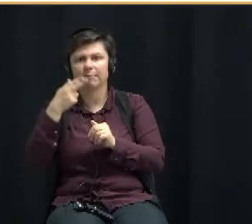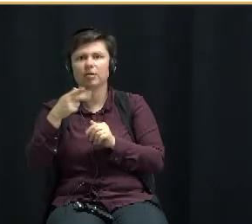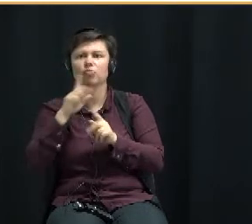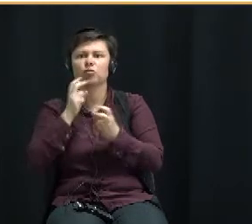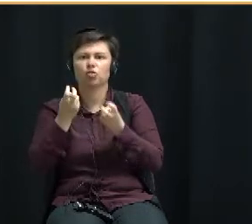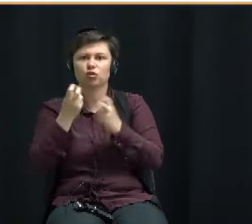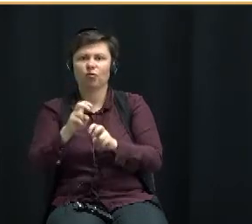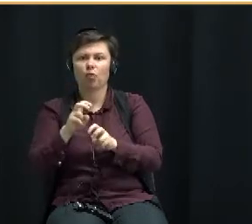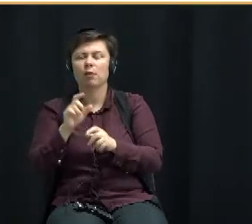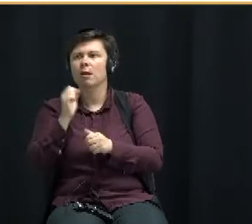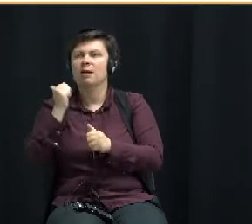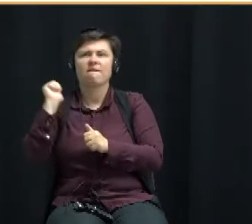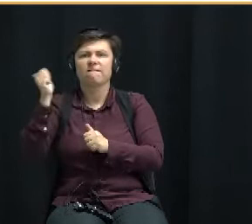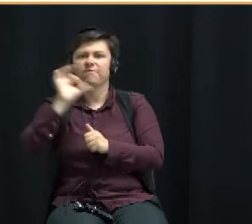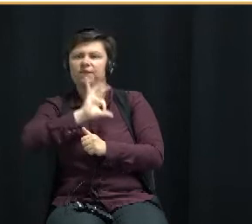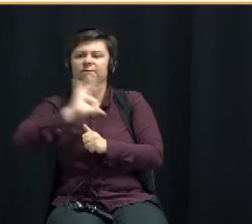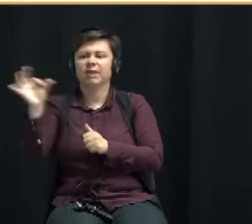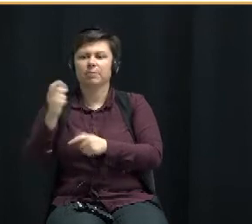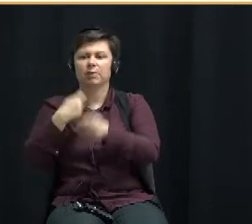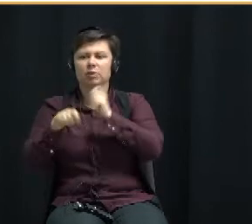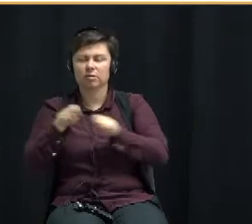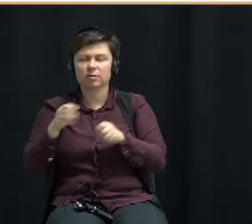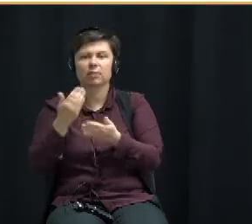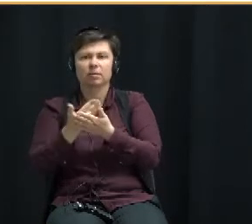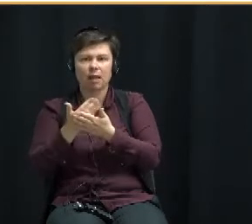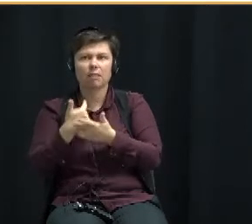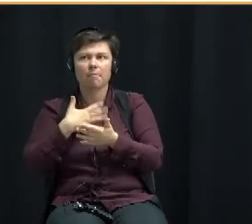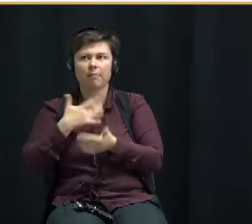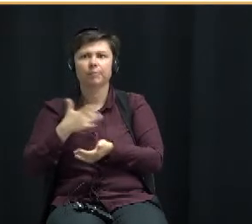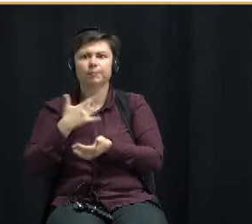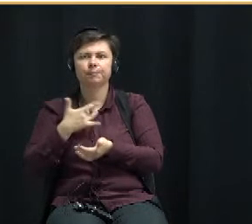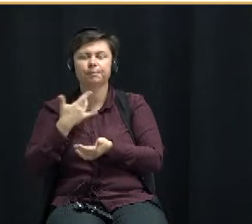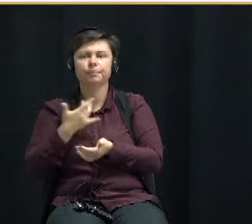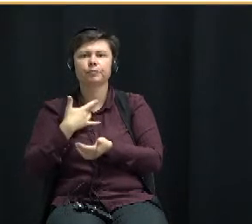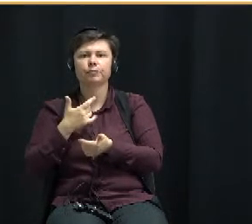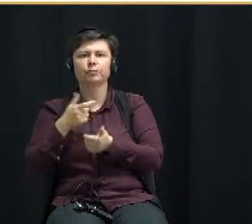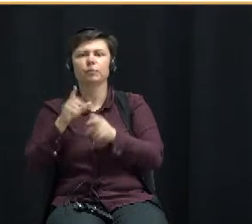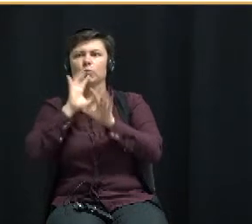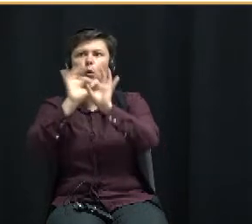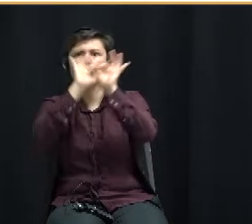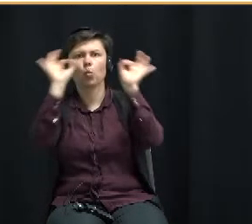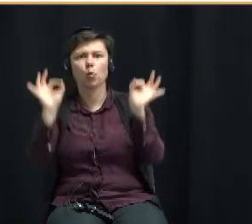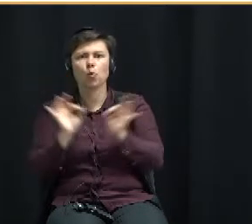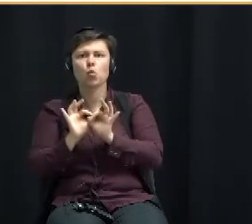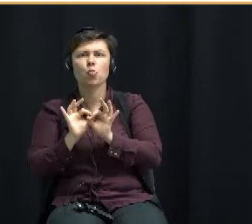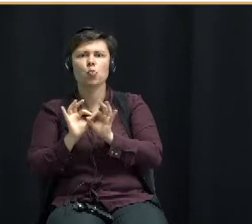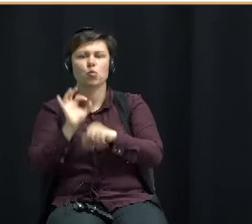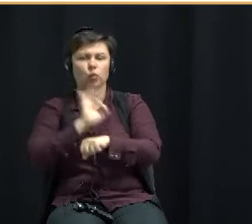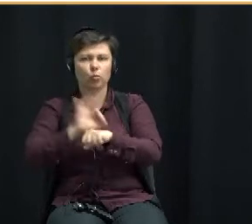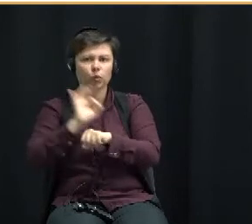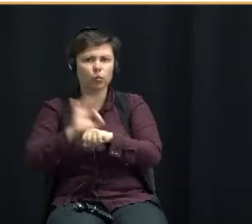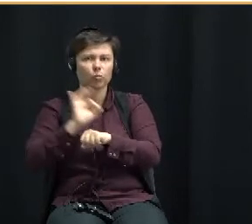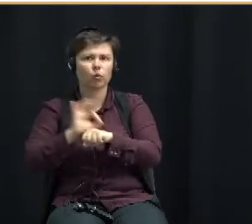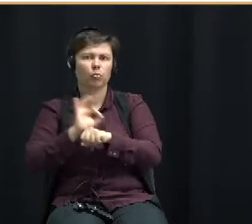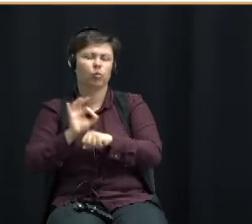why universal design is taking a bit further. So if you can go to the next slide. Yeah, okay. Next slide is this lead users